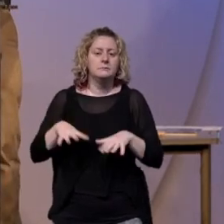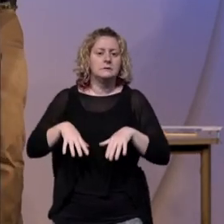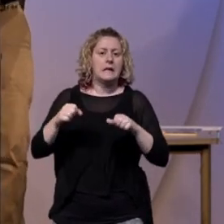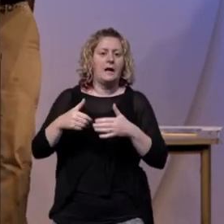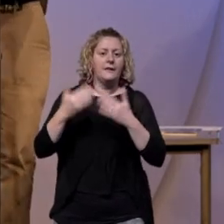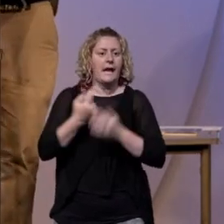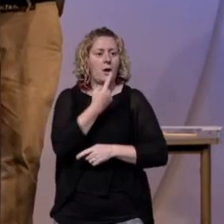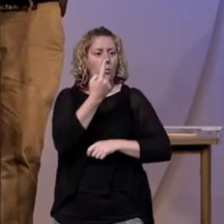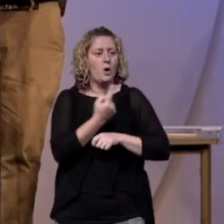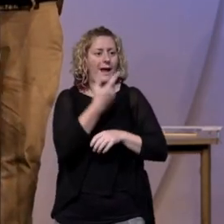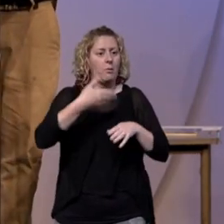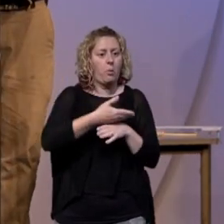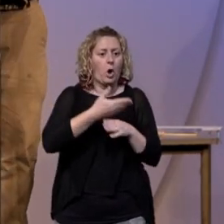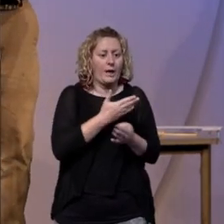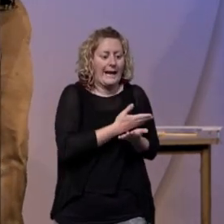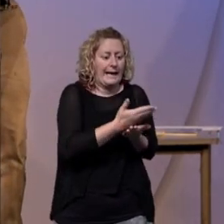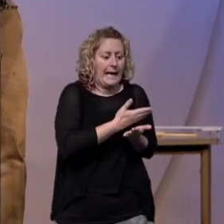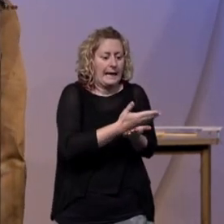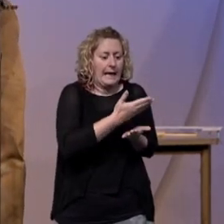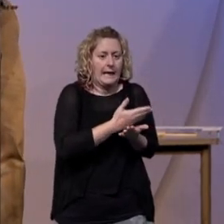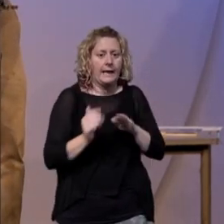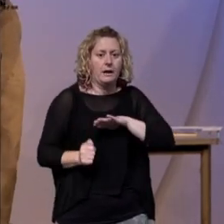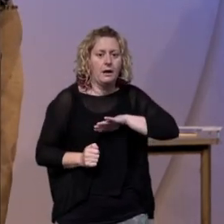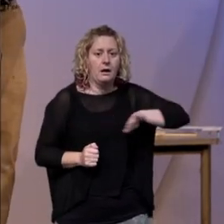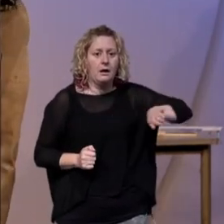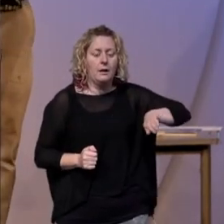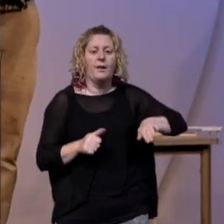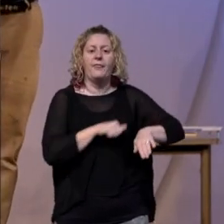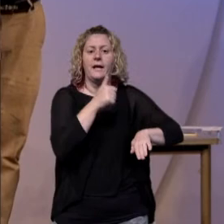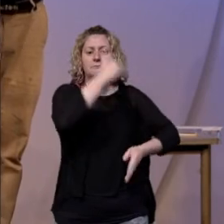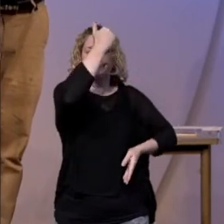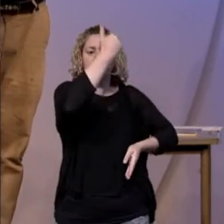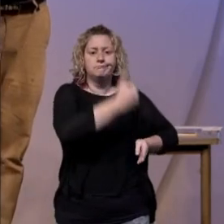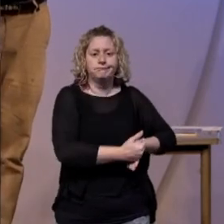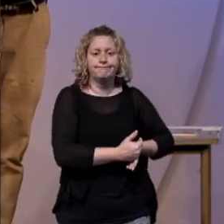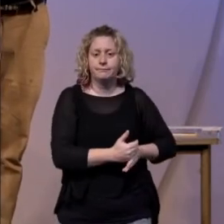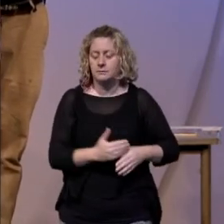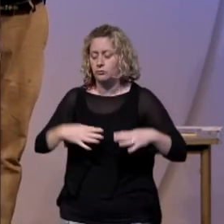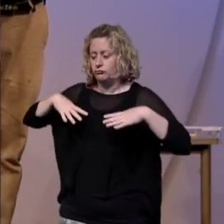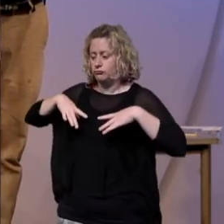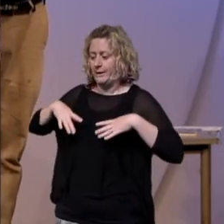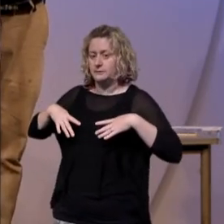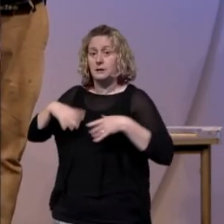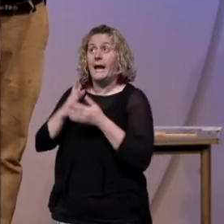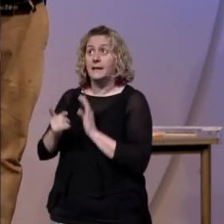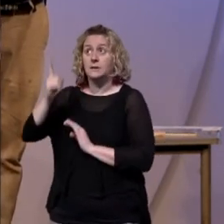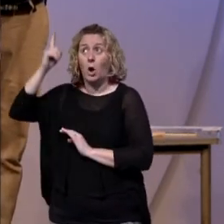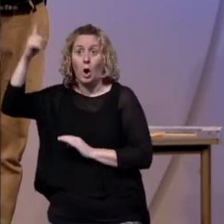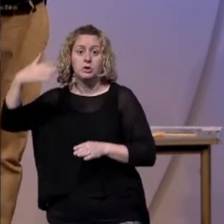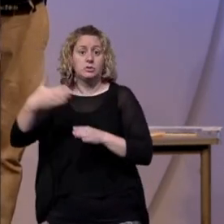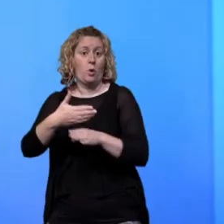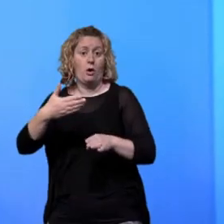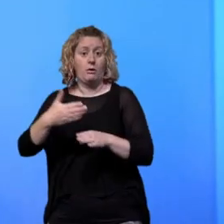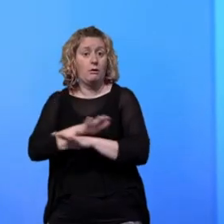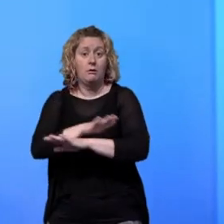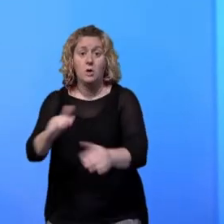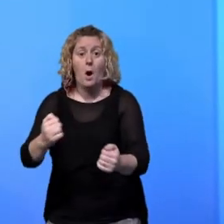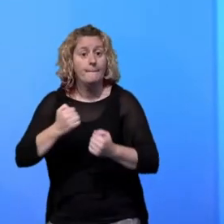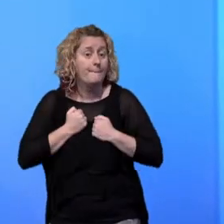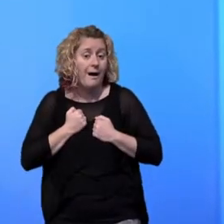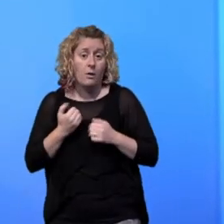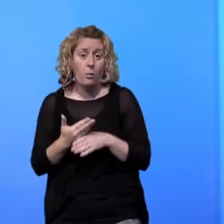the sovereignty of God lets me take a day off. You see, it's God's work, not mine, so I can rest, because it's his work.